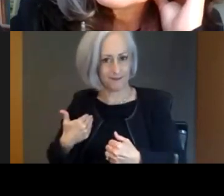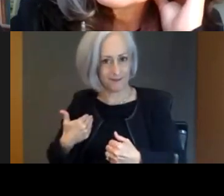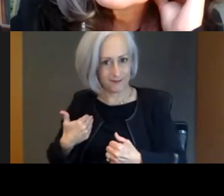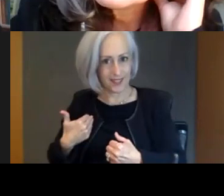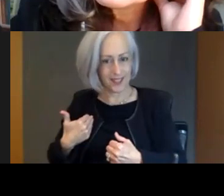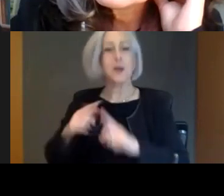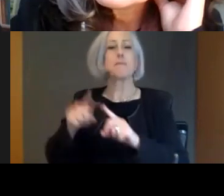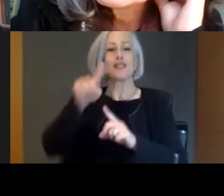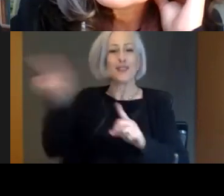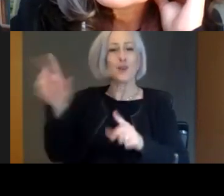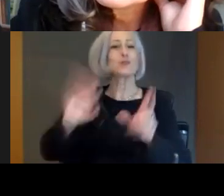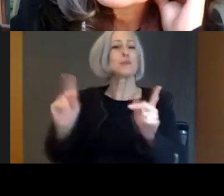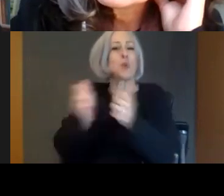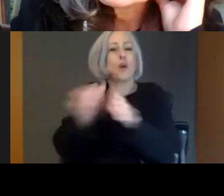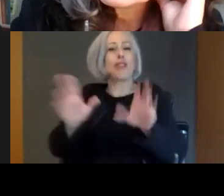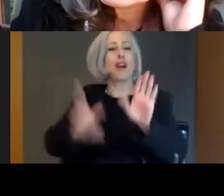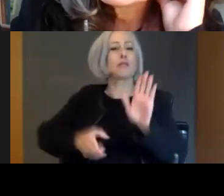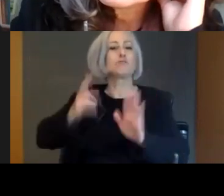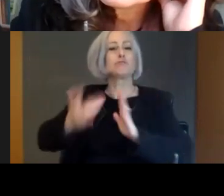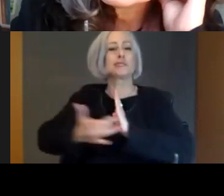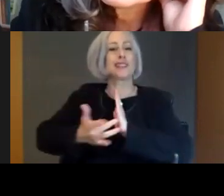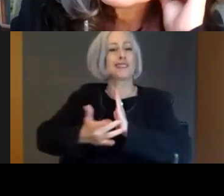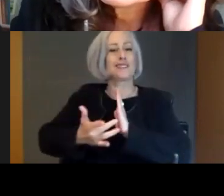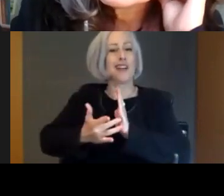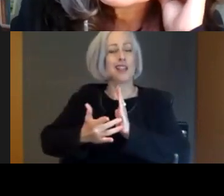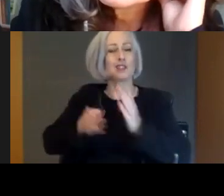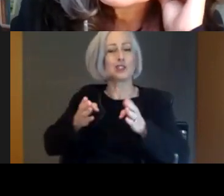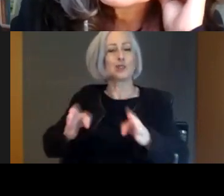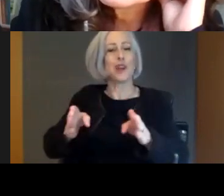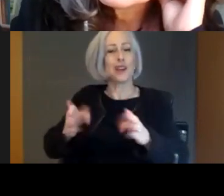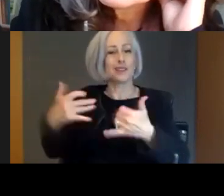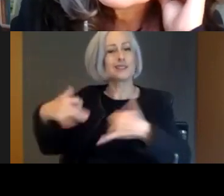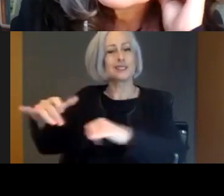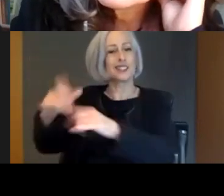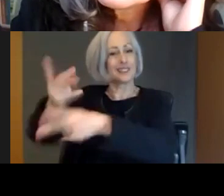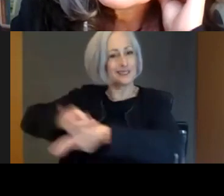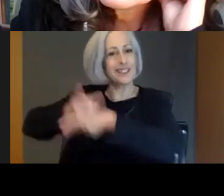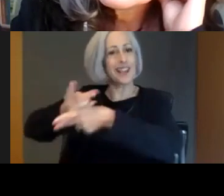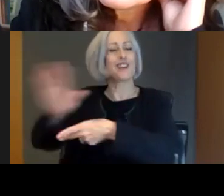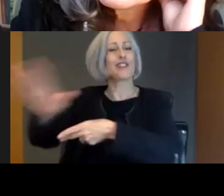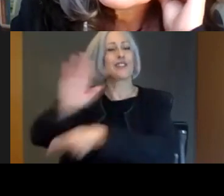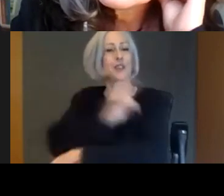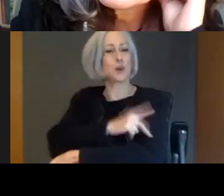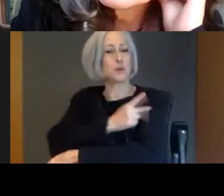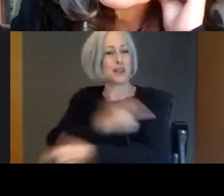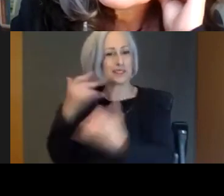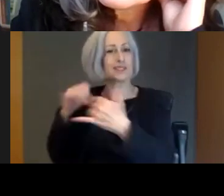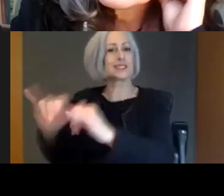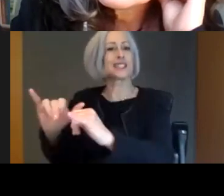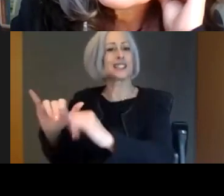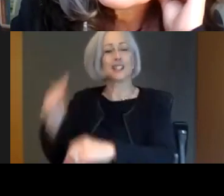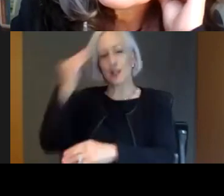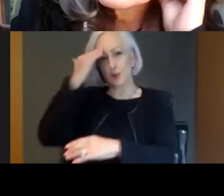care. There are good doctors in Peru and Ghana. They give good care. They know how to use